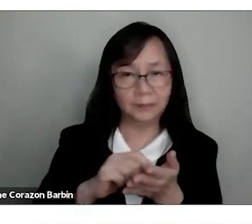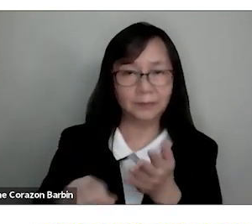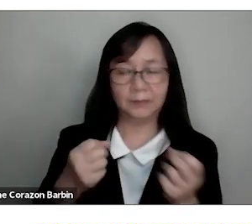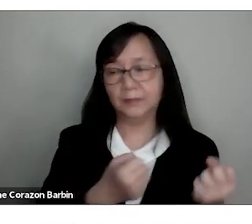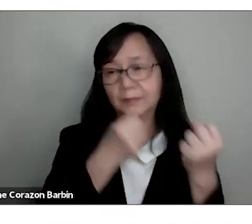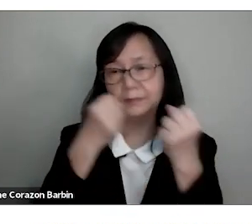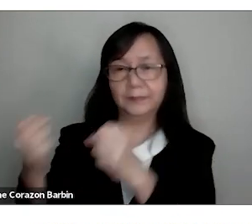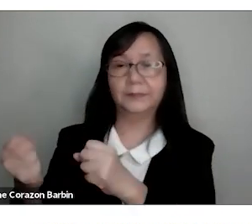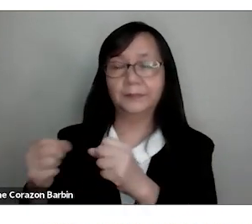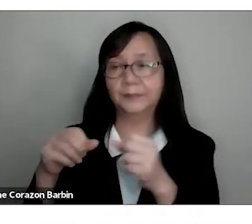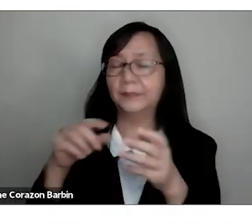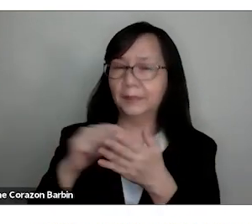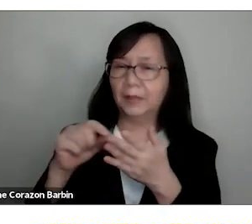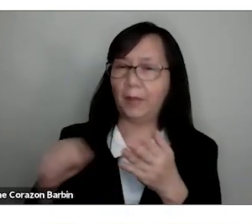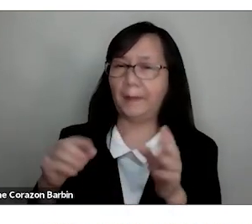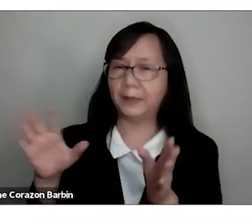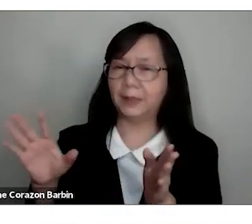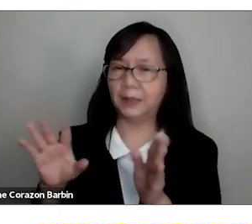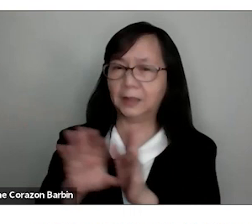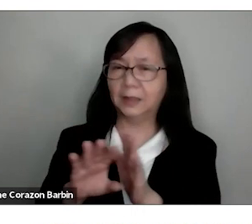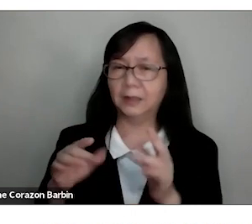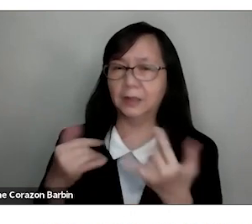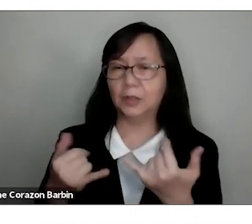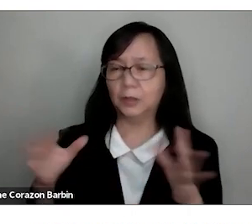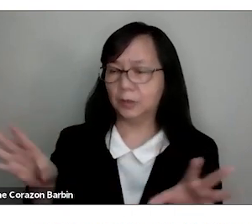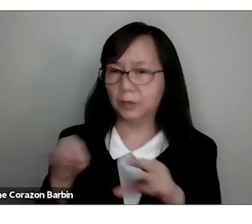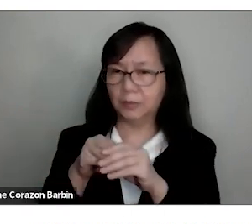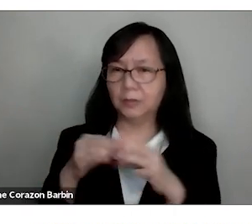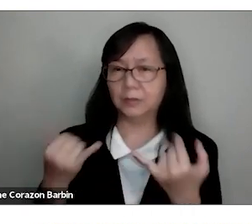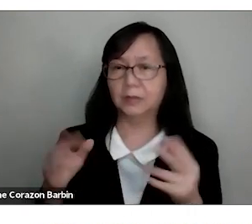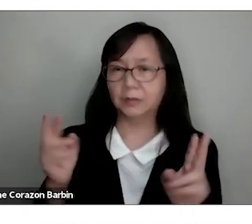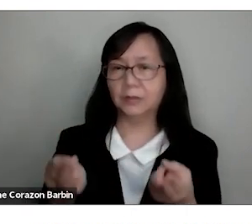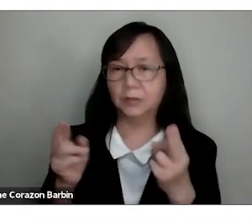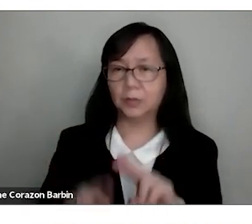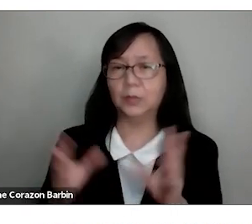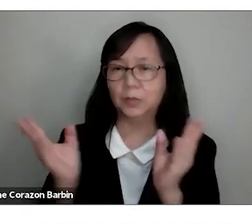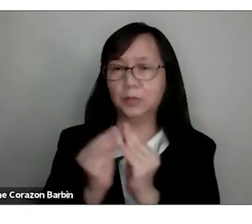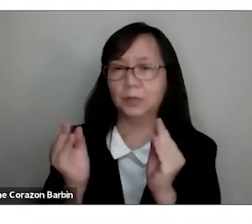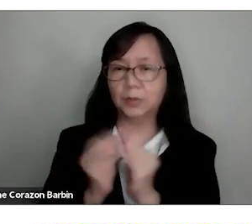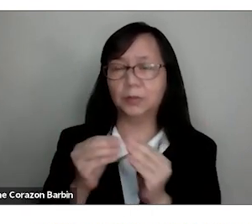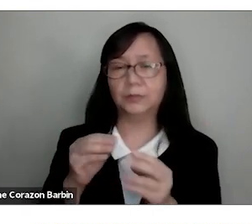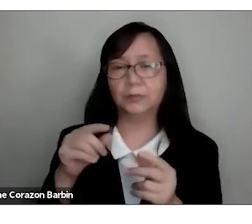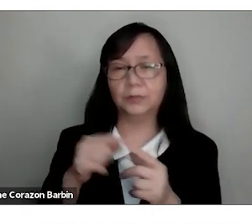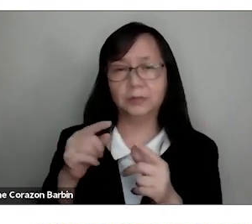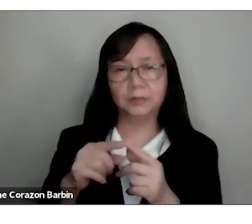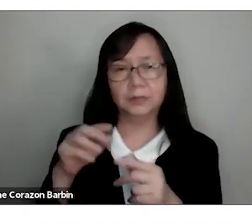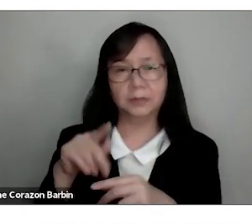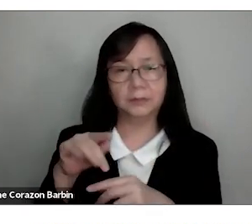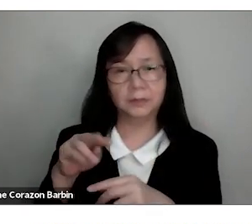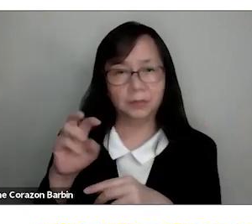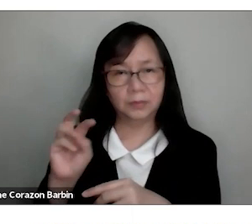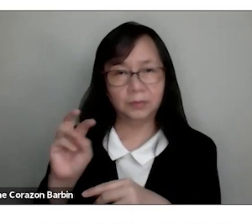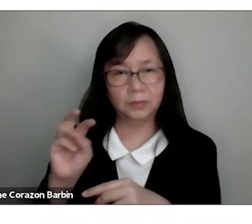draft copy of the RPA that incorporates the results of the consultation to the TWG. The documentation report